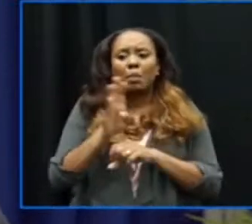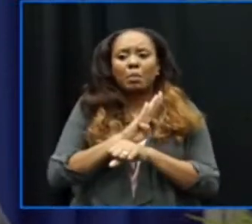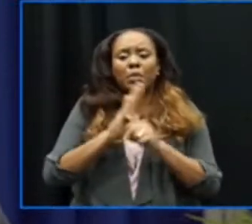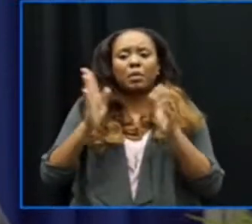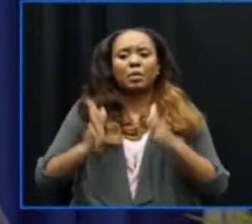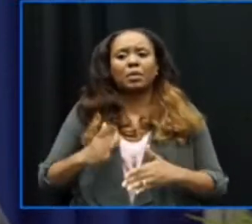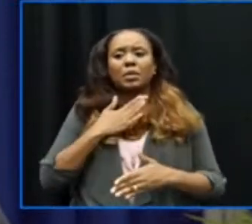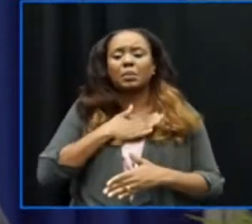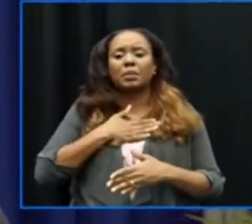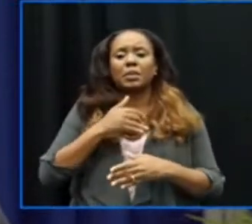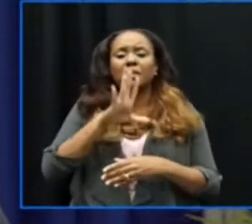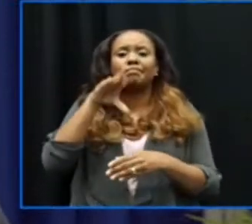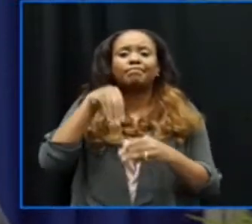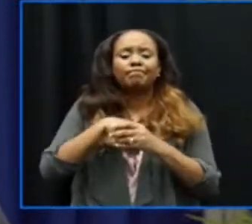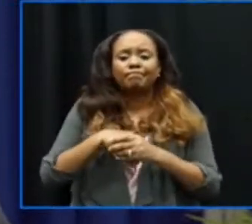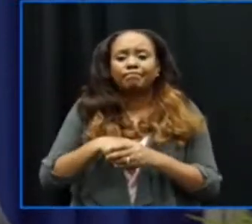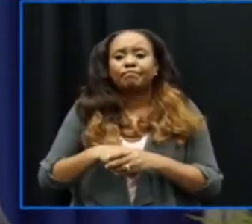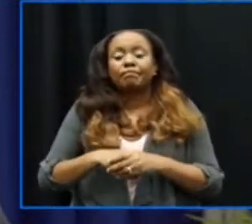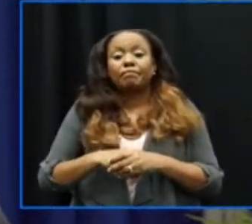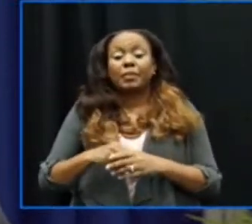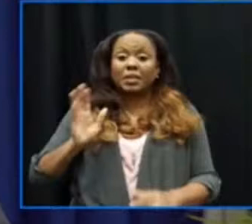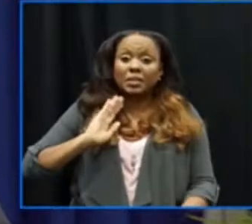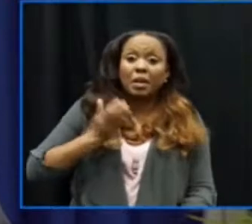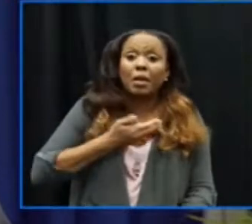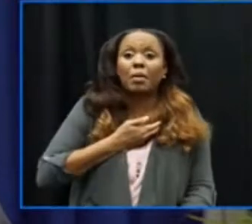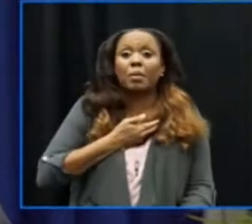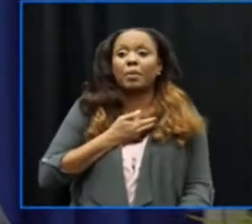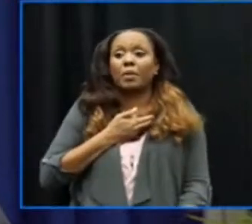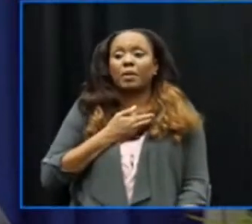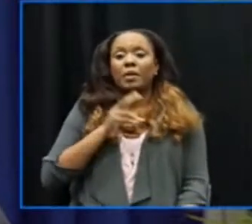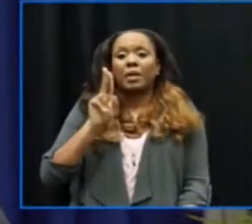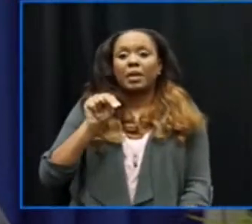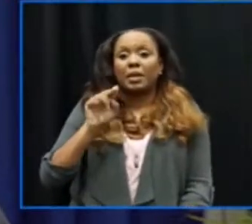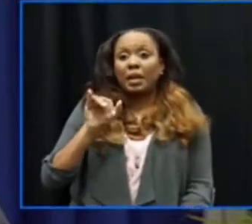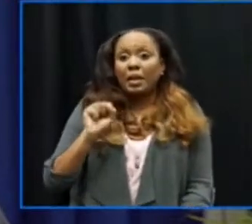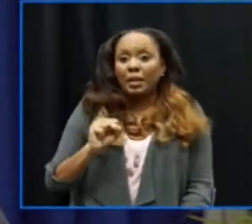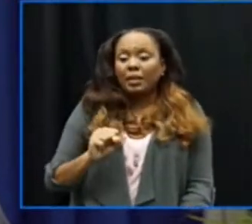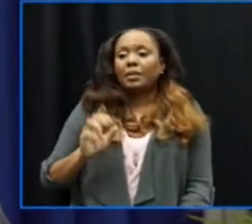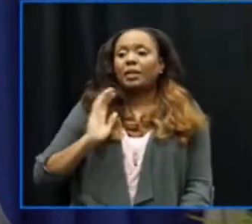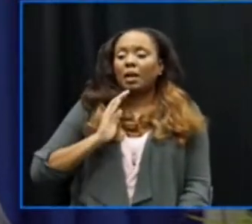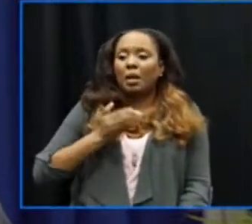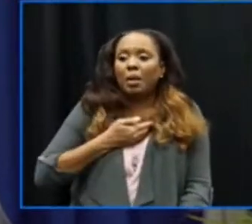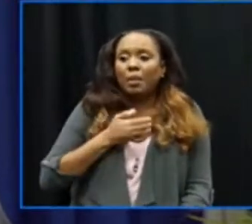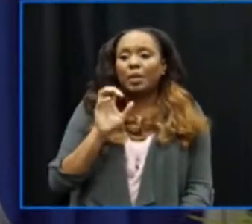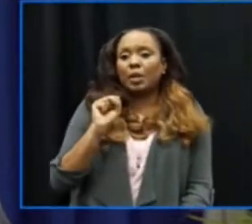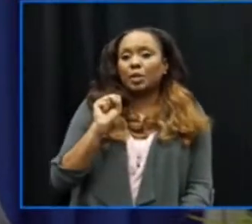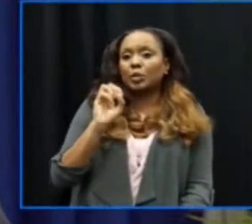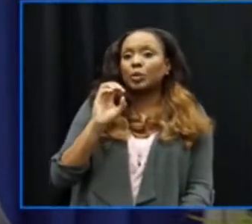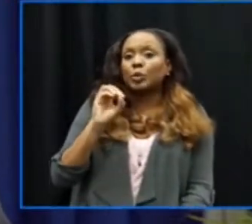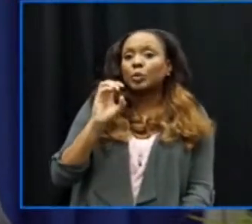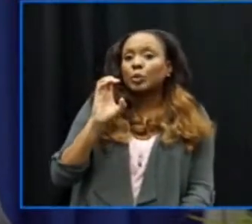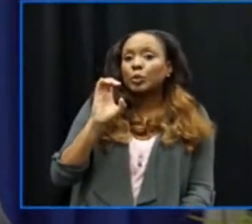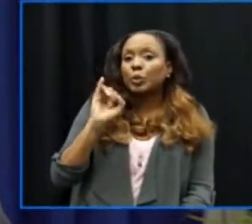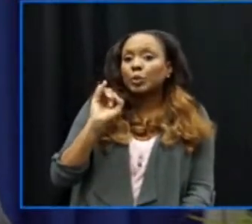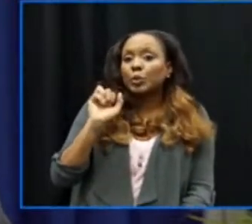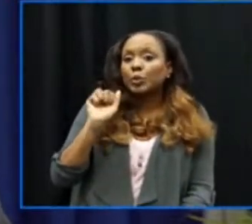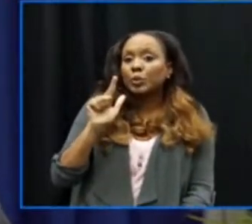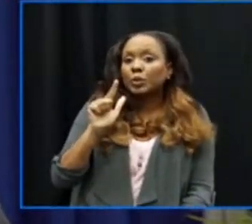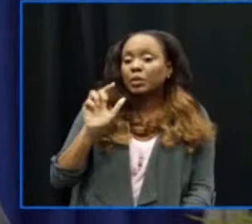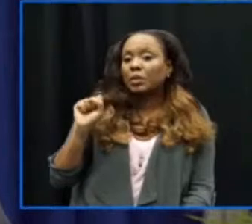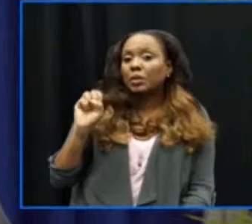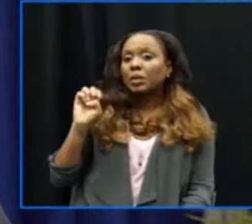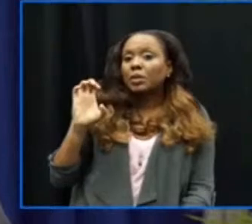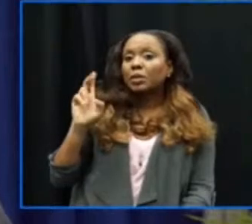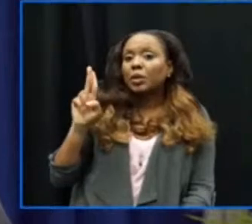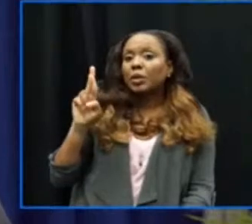our social security system. It is to ensure that we can benefit.